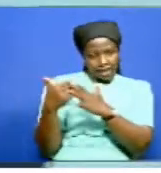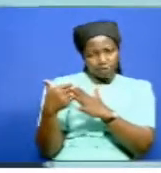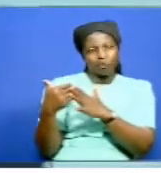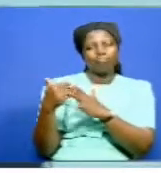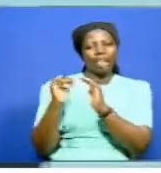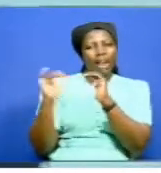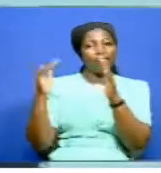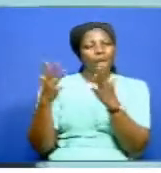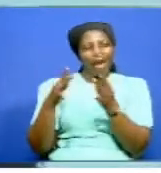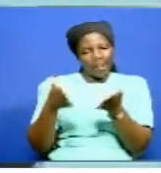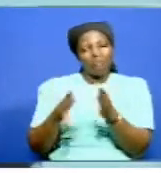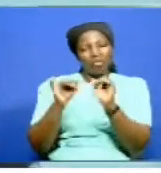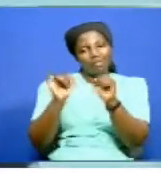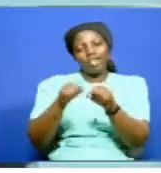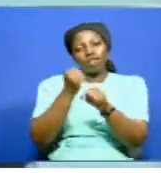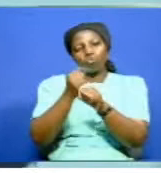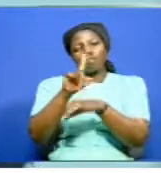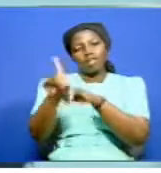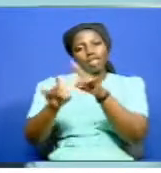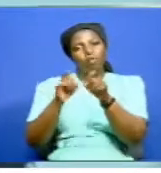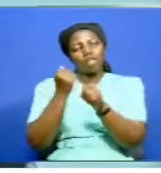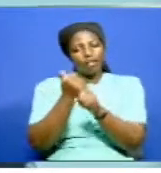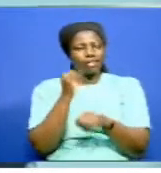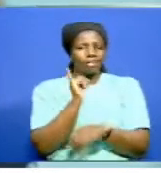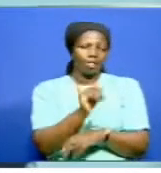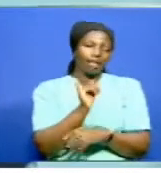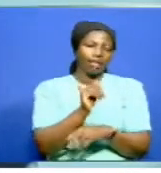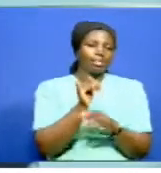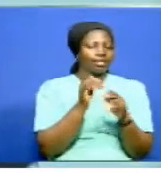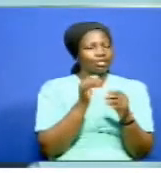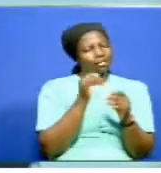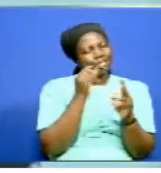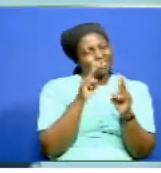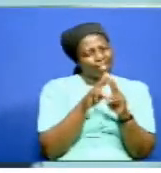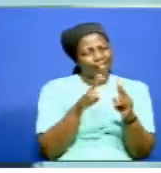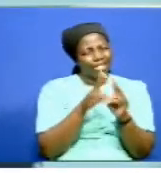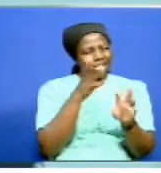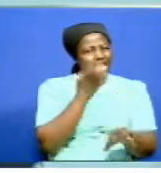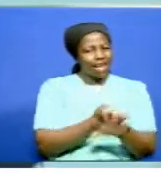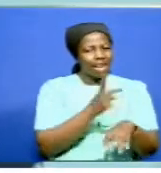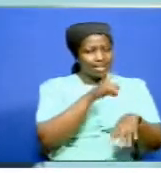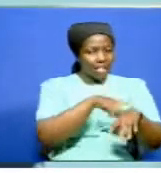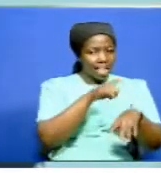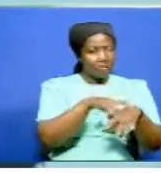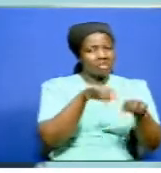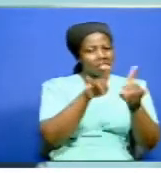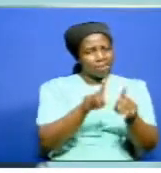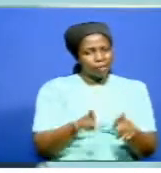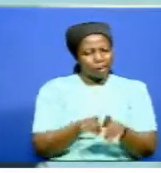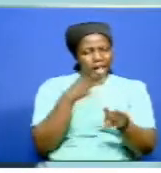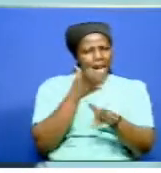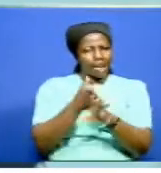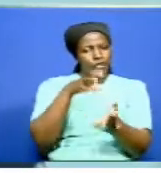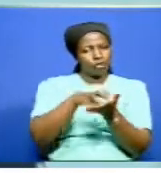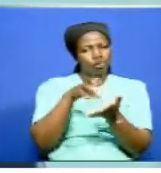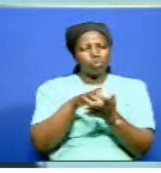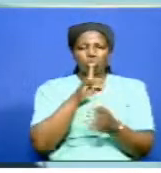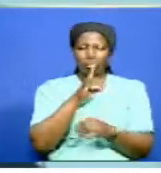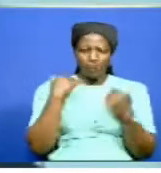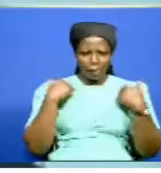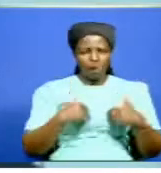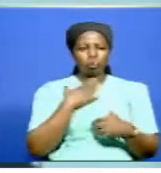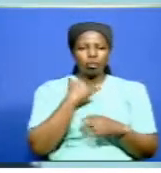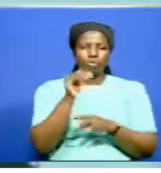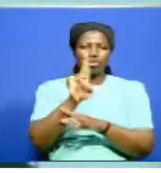sit for exams. And they have done this sometimes under very, very difficult circumstances and conditions. And therefore, I want to take this